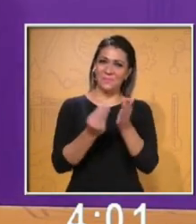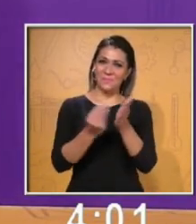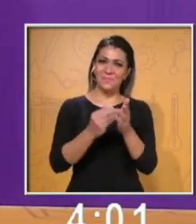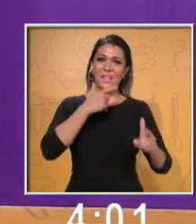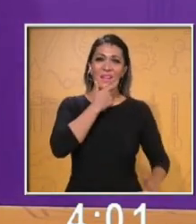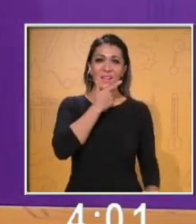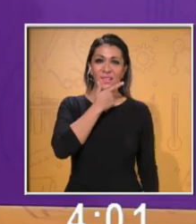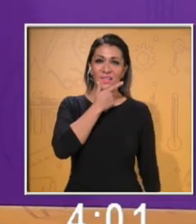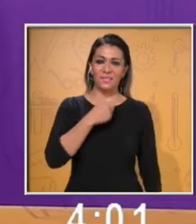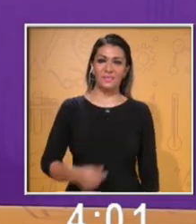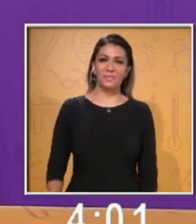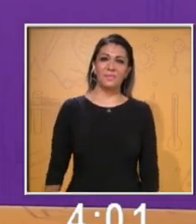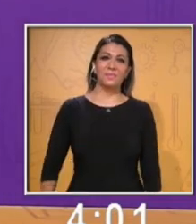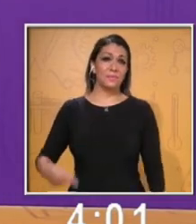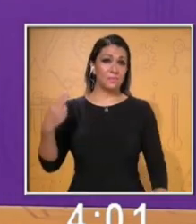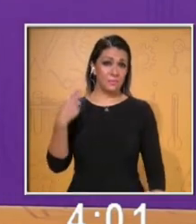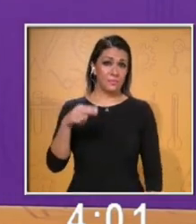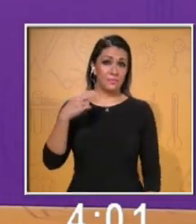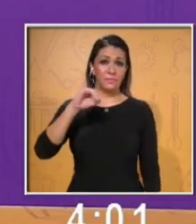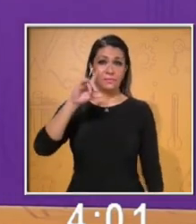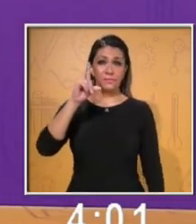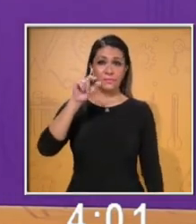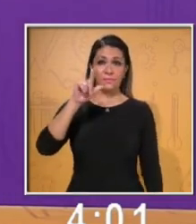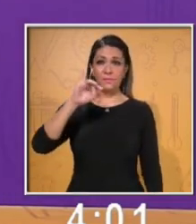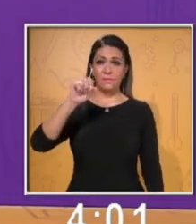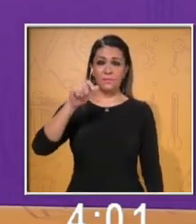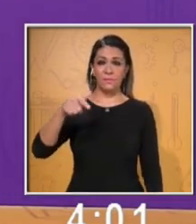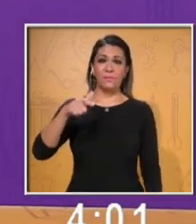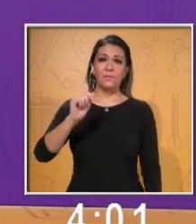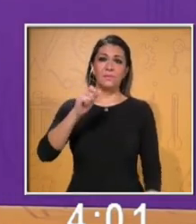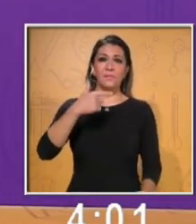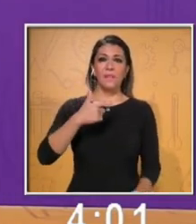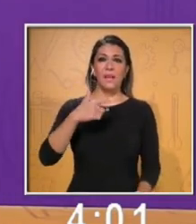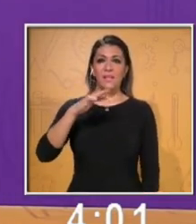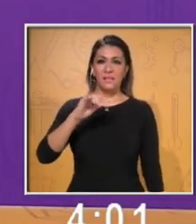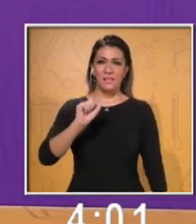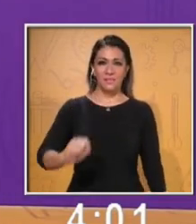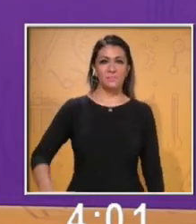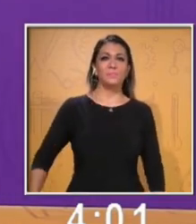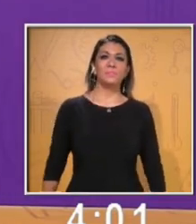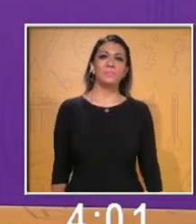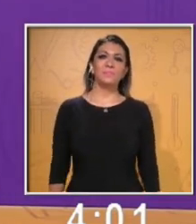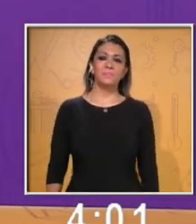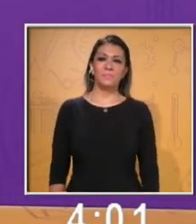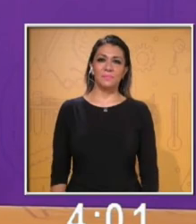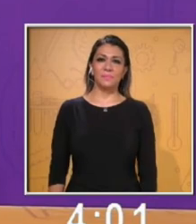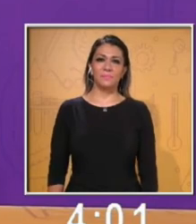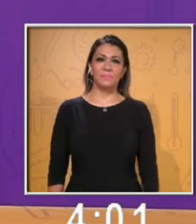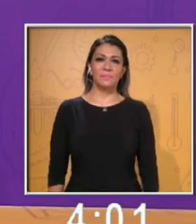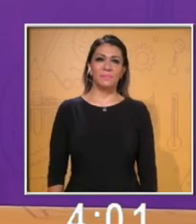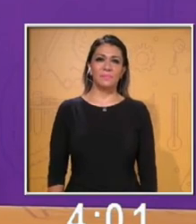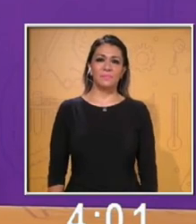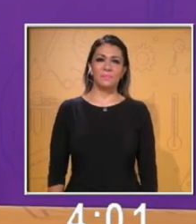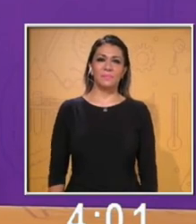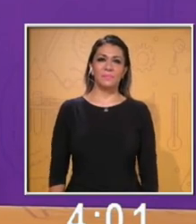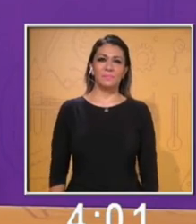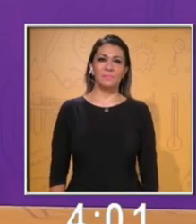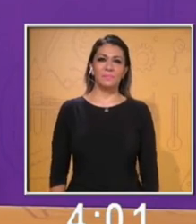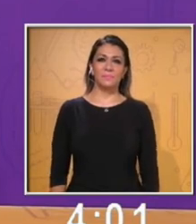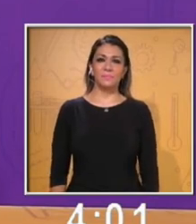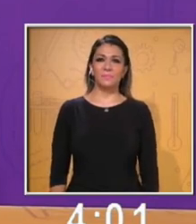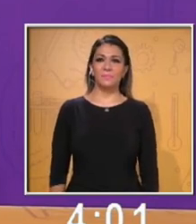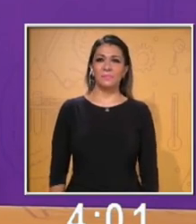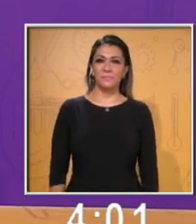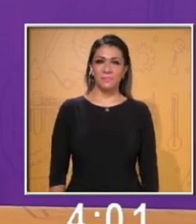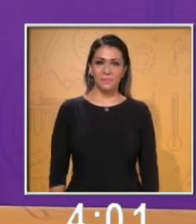My name is Idalia Garza and I'm happy to be here with you again. Welcome to the English class and remember that we are going to relate this